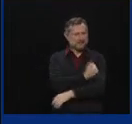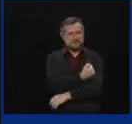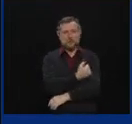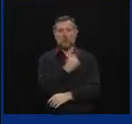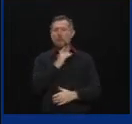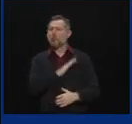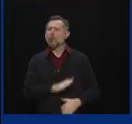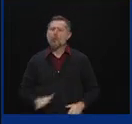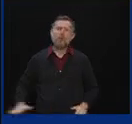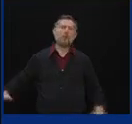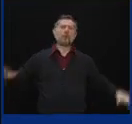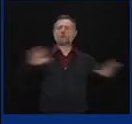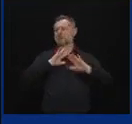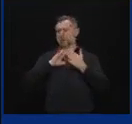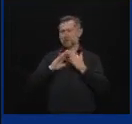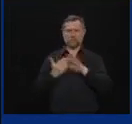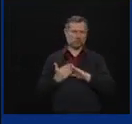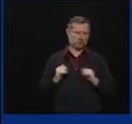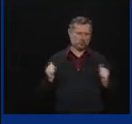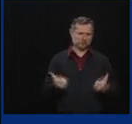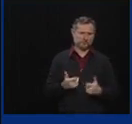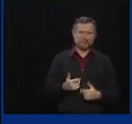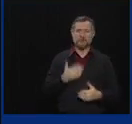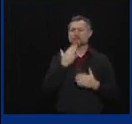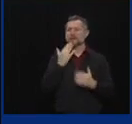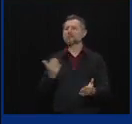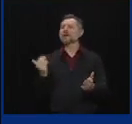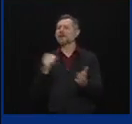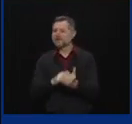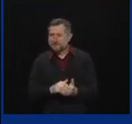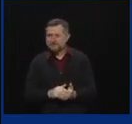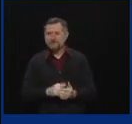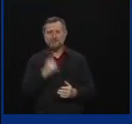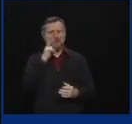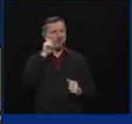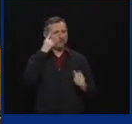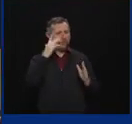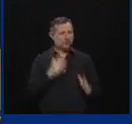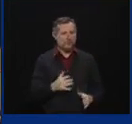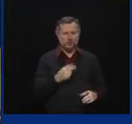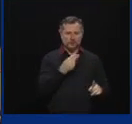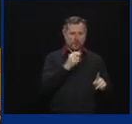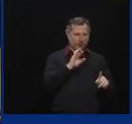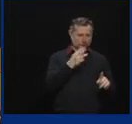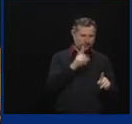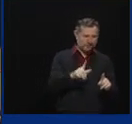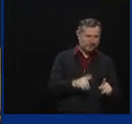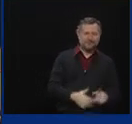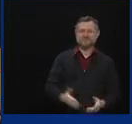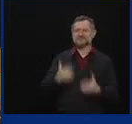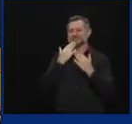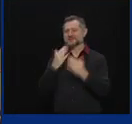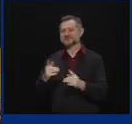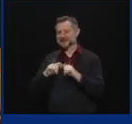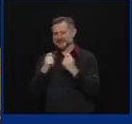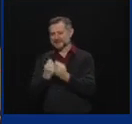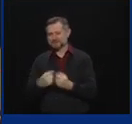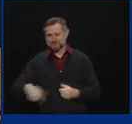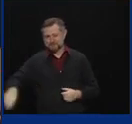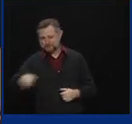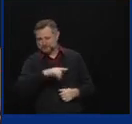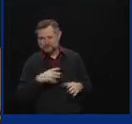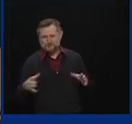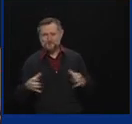communities. So with that, I want to say again, thank you, Governor Hochul, and thank you to our team that have been put together to work